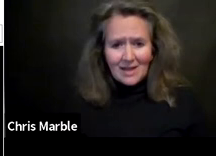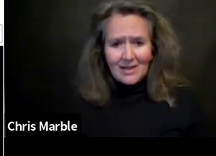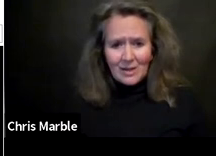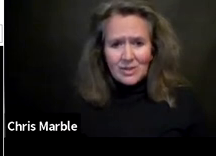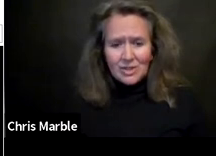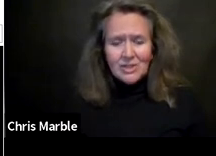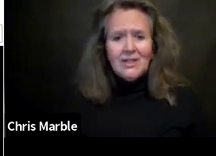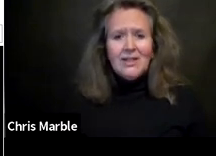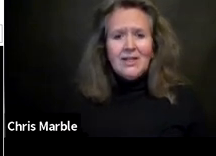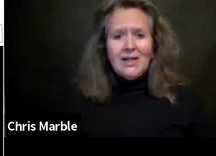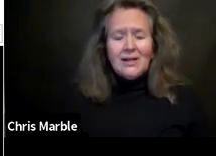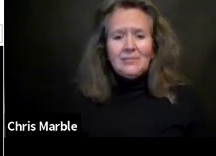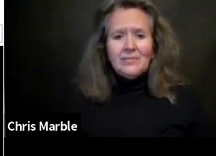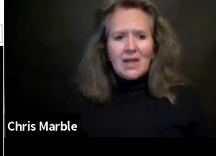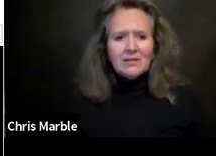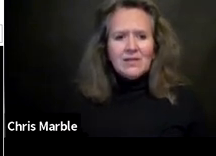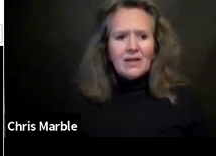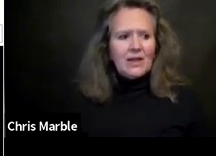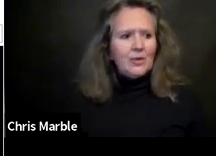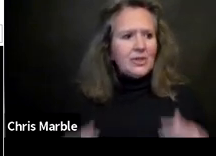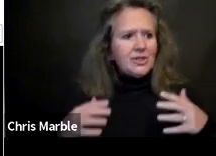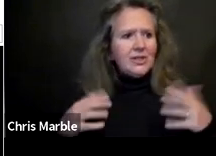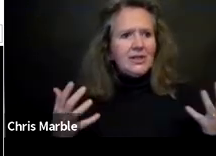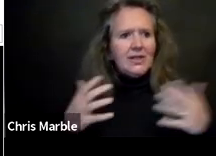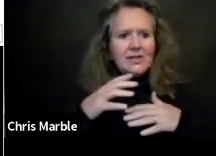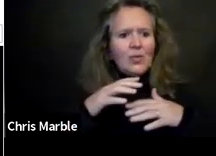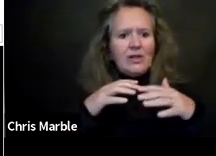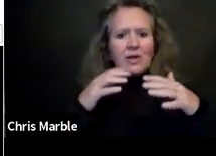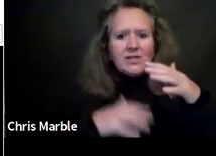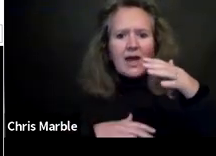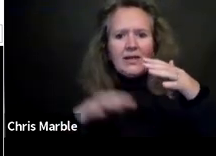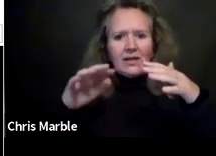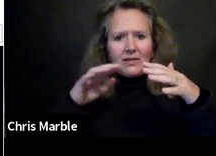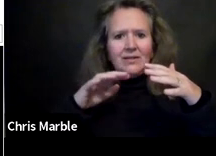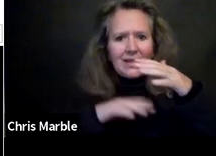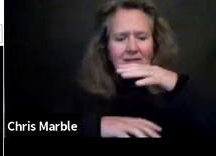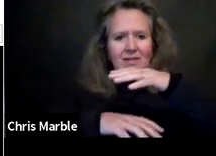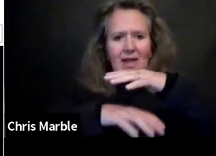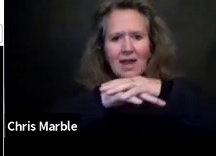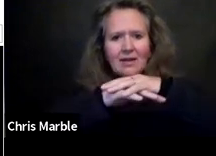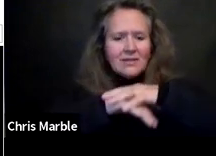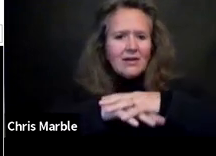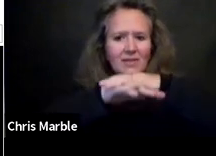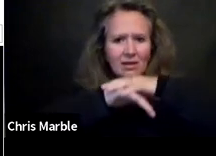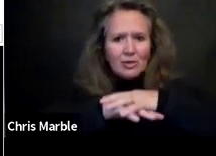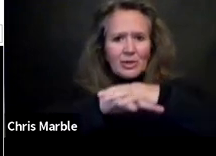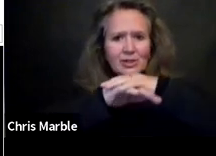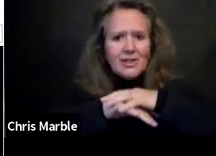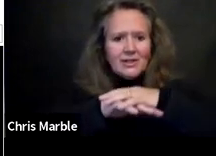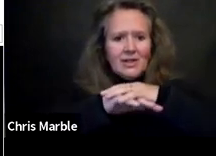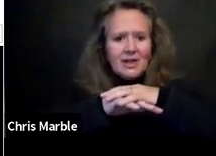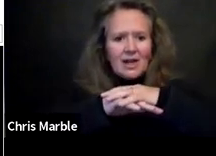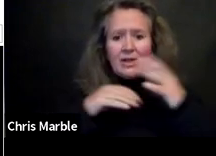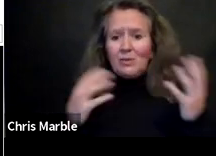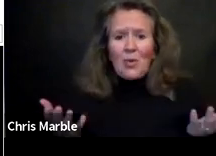tactile sign language. Tactile sign language is when you are signing into the hand of the other